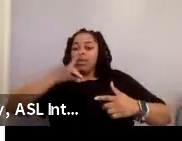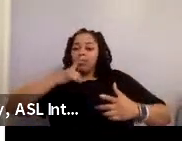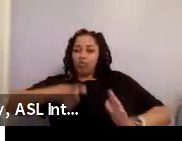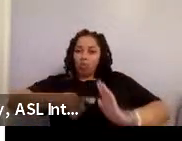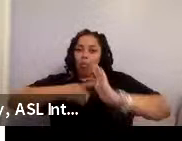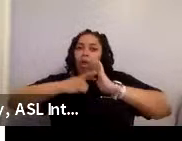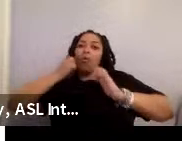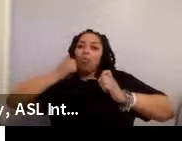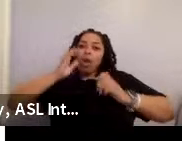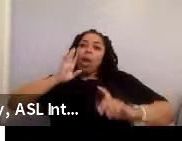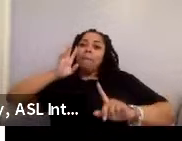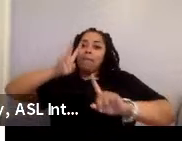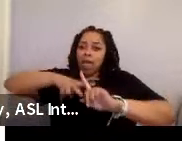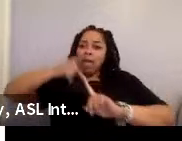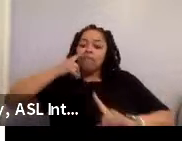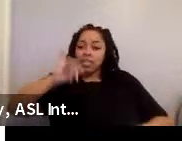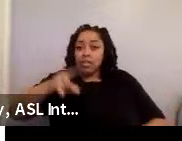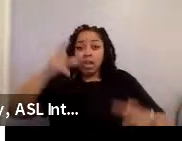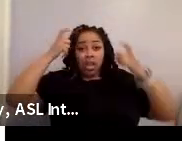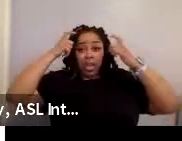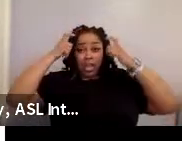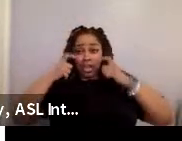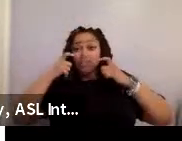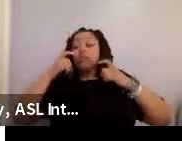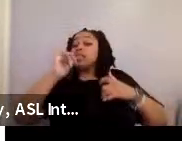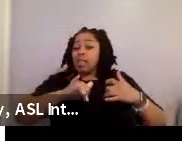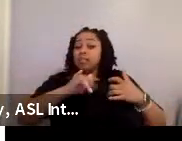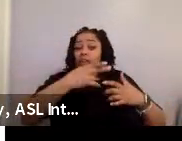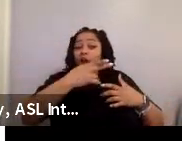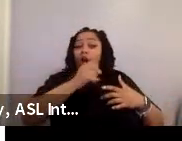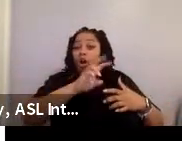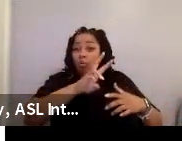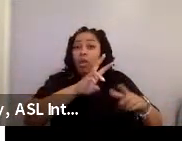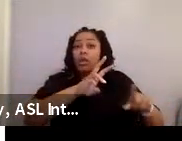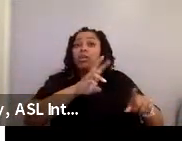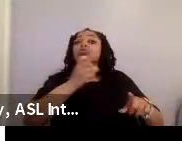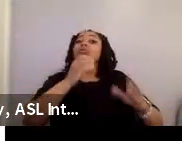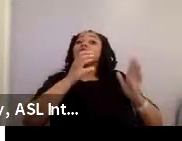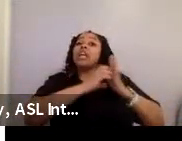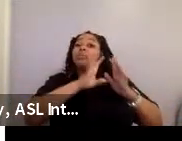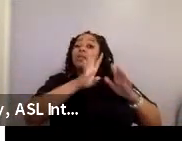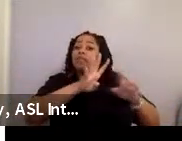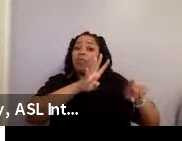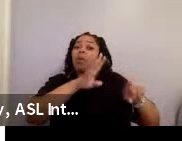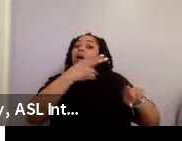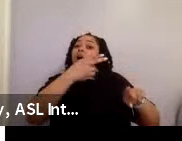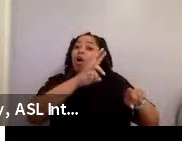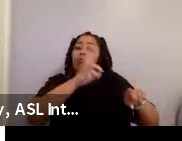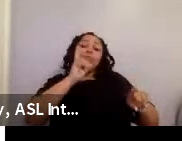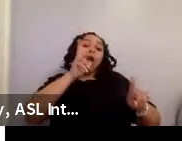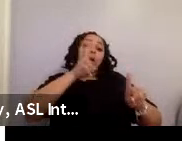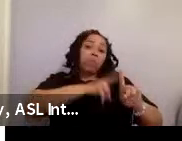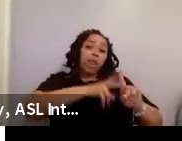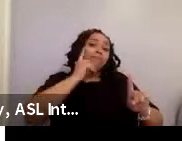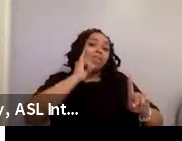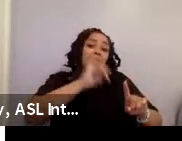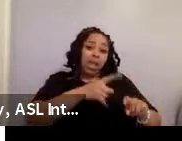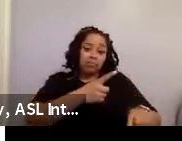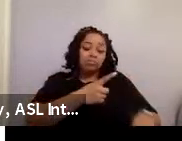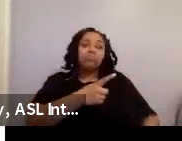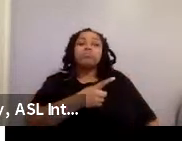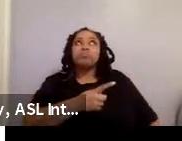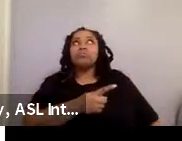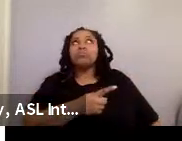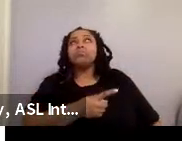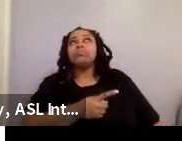will apply. Headsets are hardware, so Chapter 4, hardware, will apply.